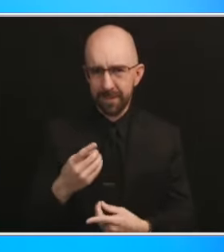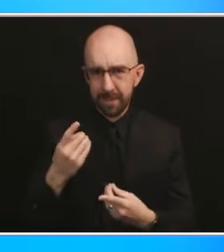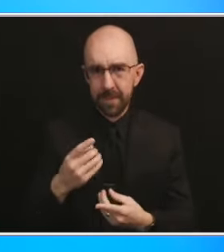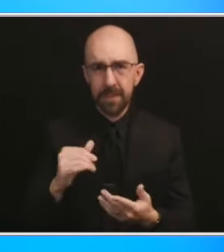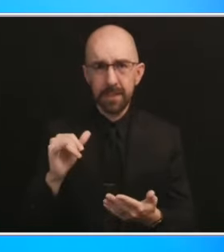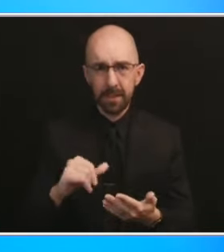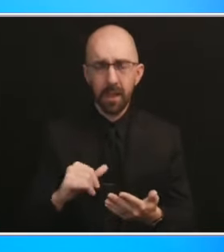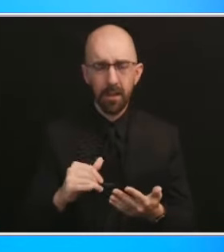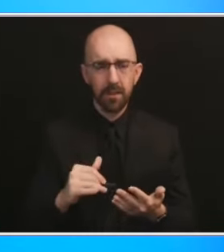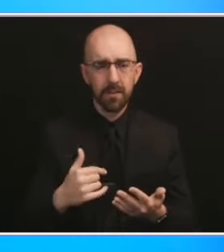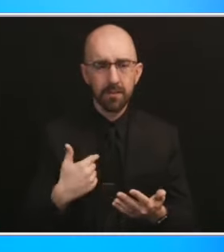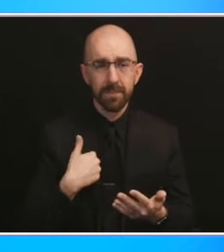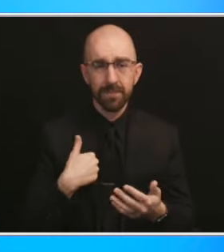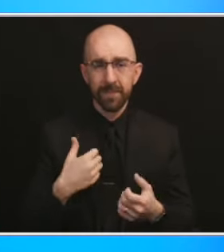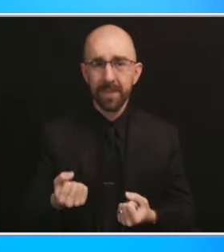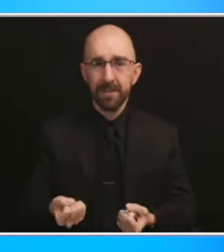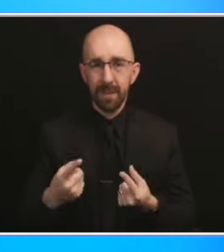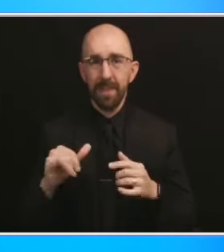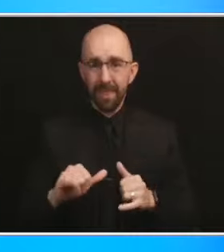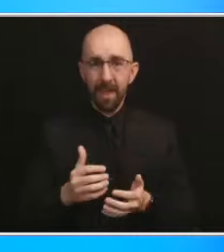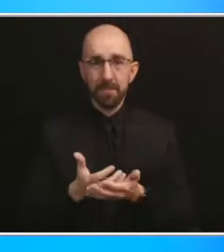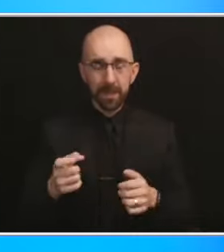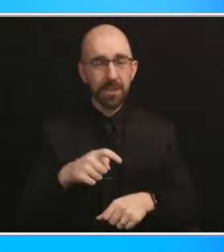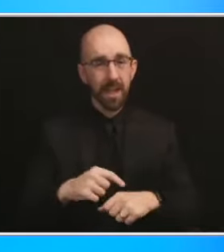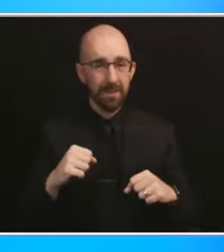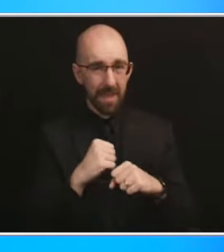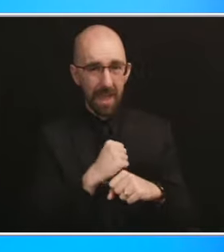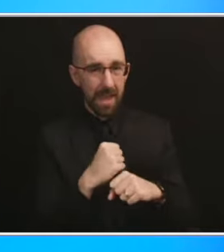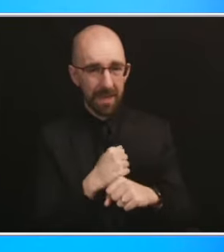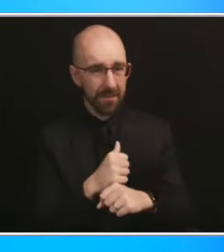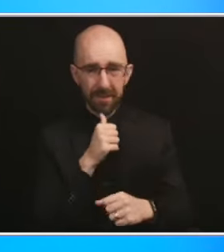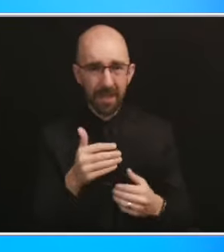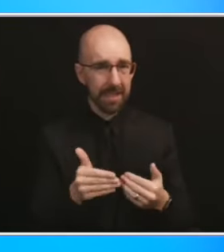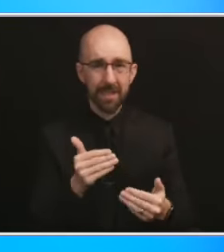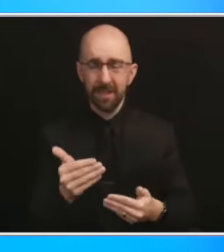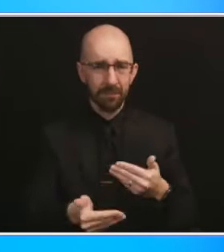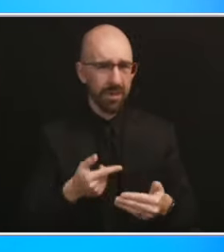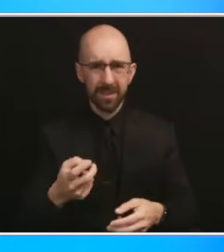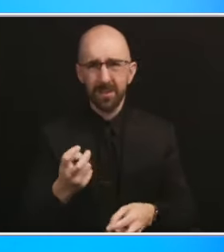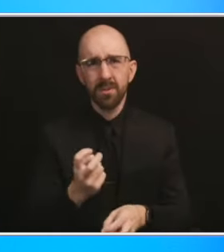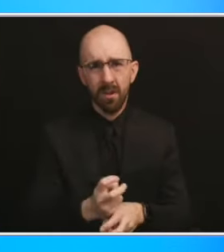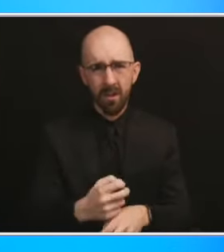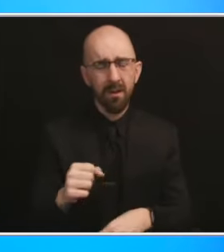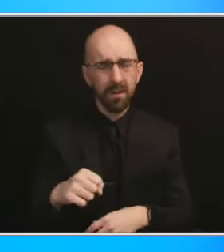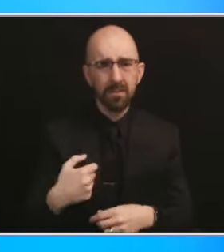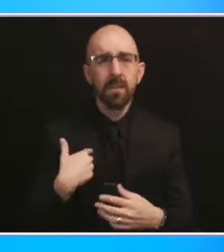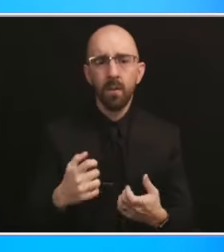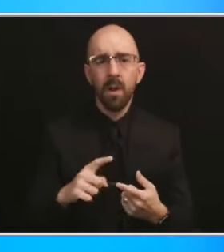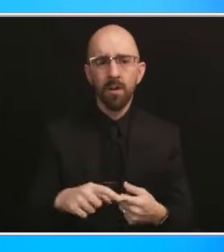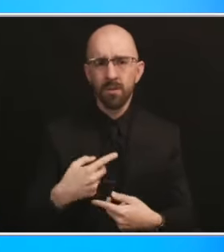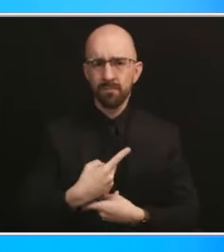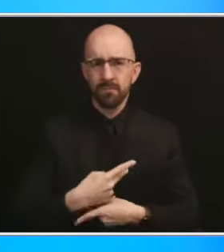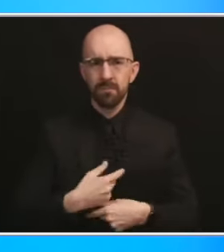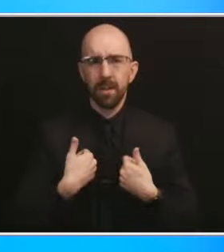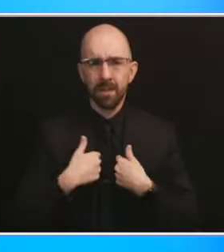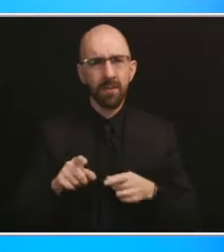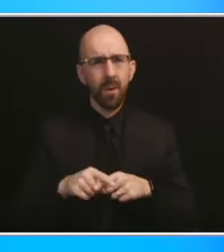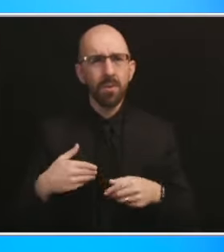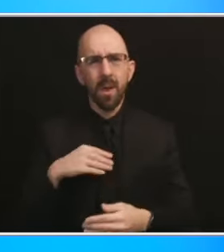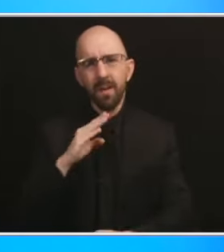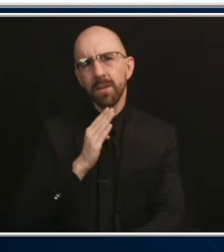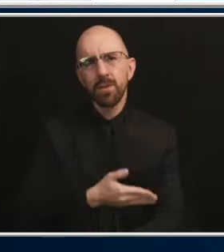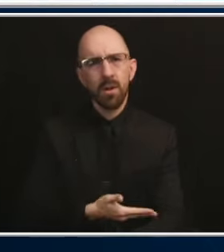I spent that much time fighting. I mean, it wasn't an easy process. It was hard, but I wanted to take care of myself, and I also have a daughter. Well, that